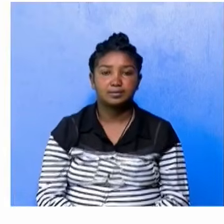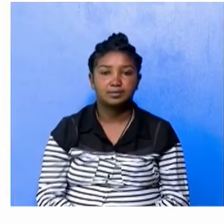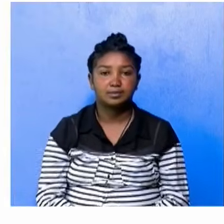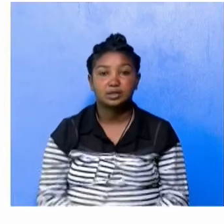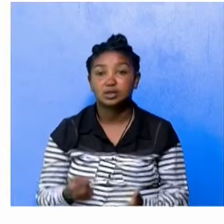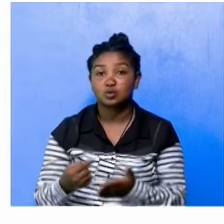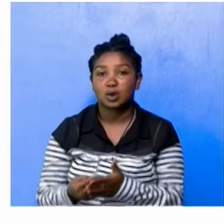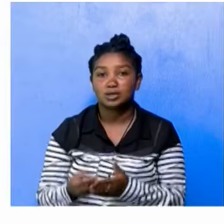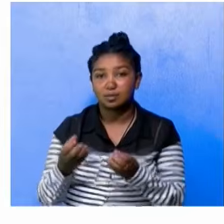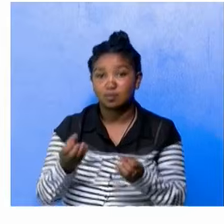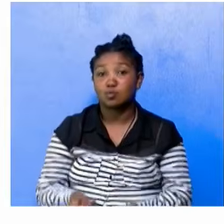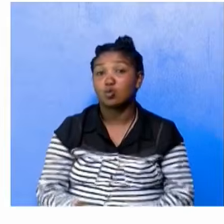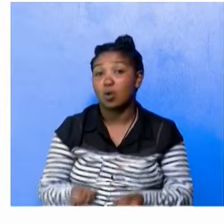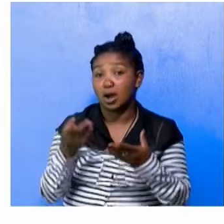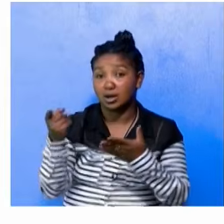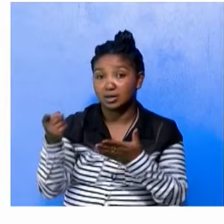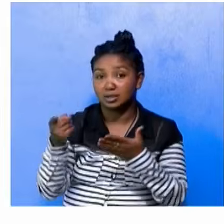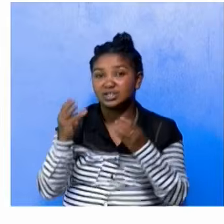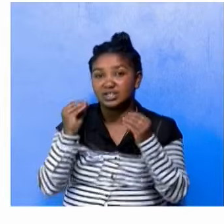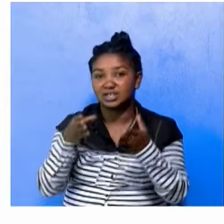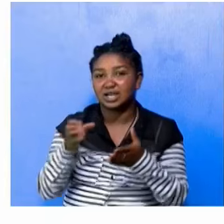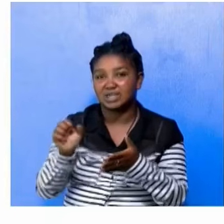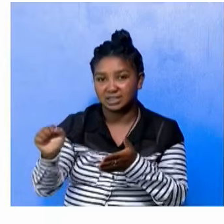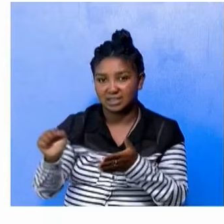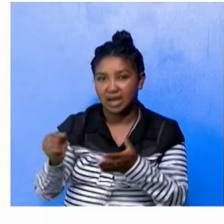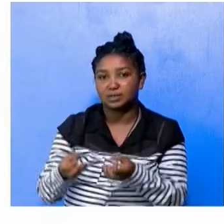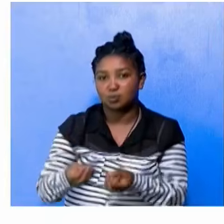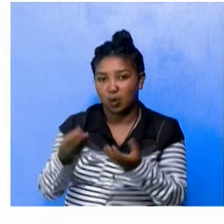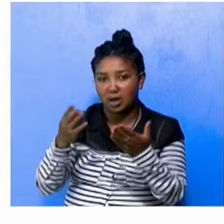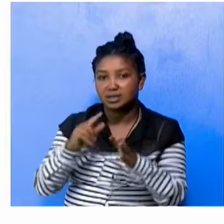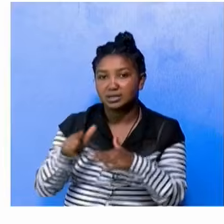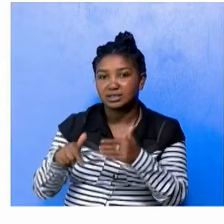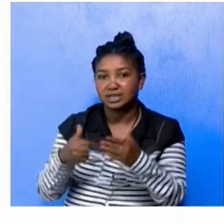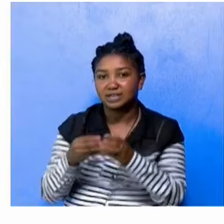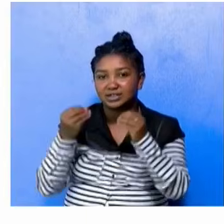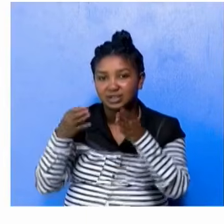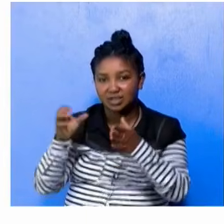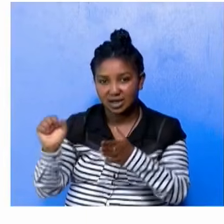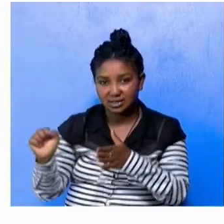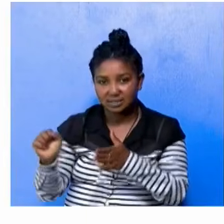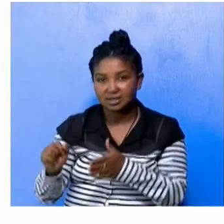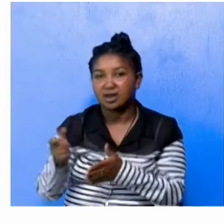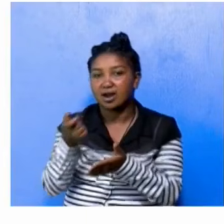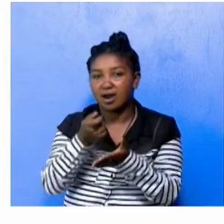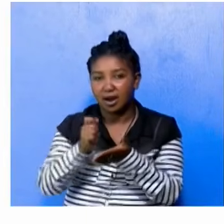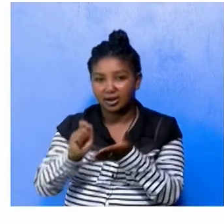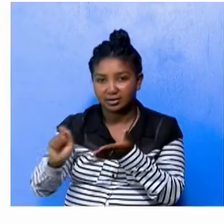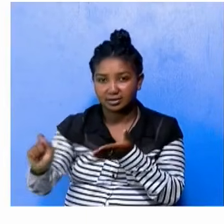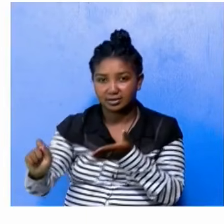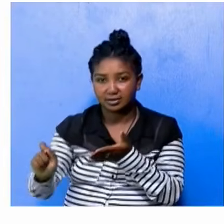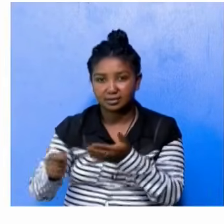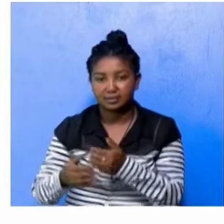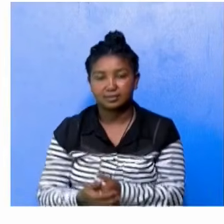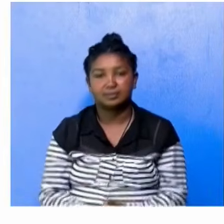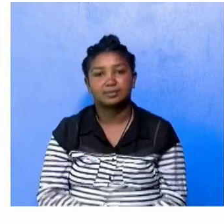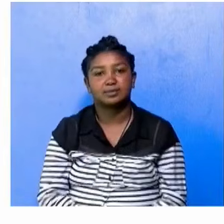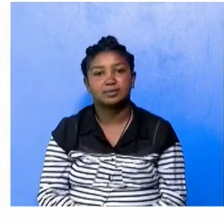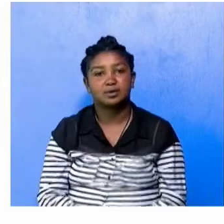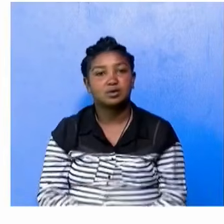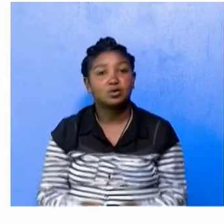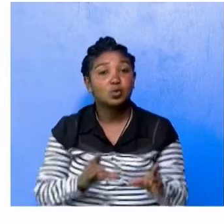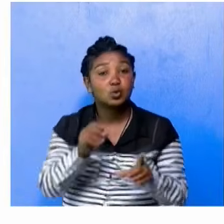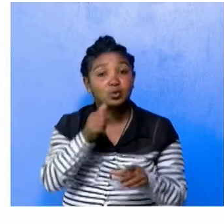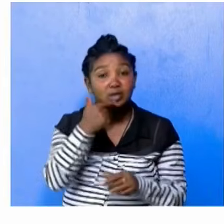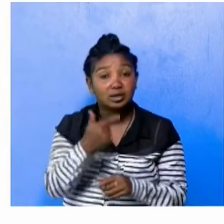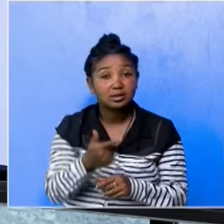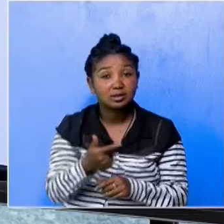this one is plural, okay? Teachers. So, teachers write. We do not